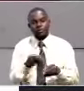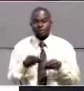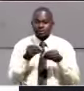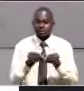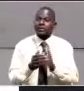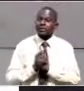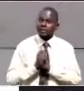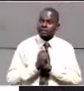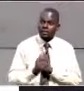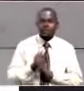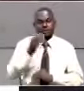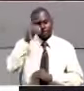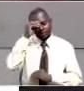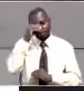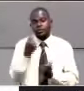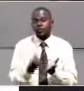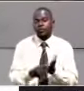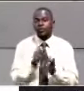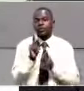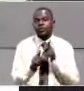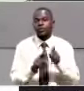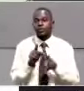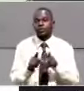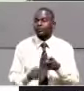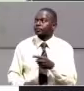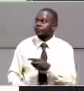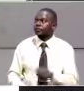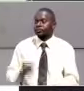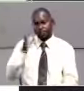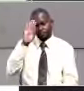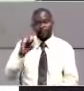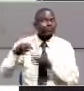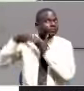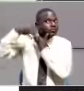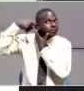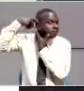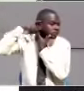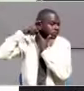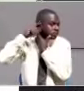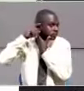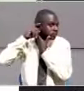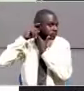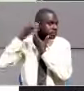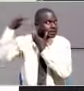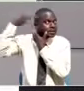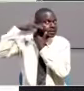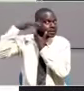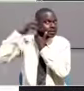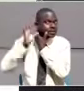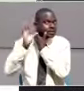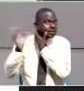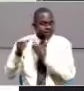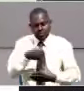their expertise and knowledge to the Ugandan population. As we know, the cochlear implant is the only known device to restore hearing among